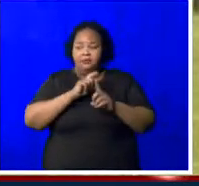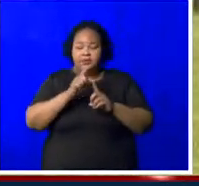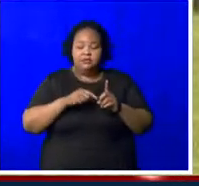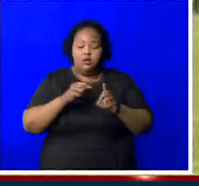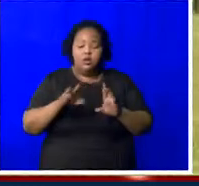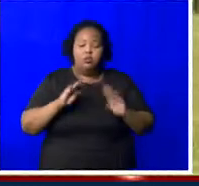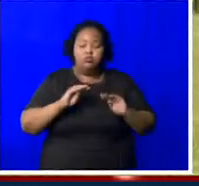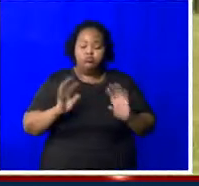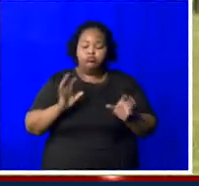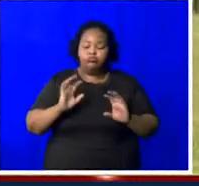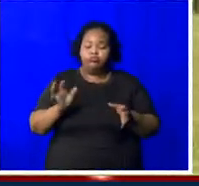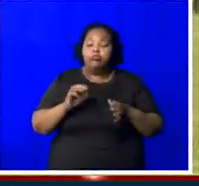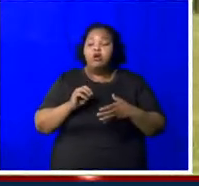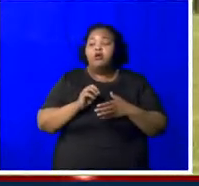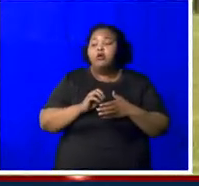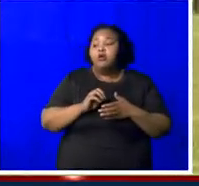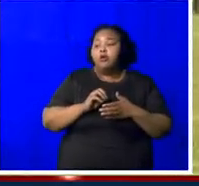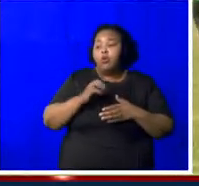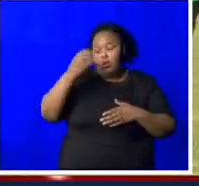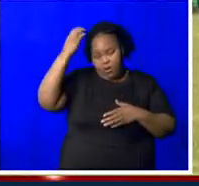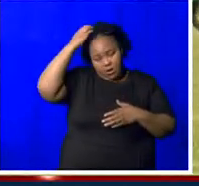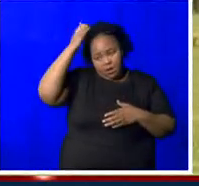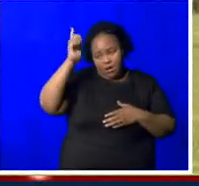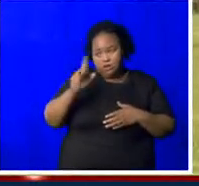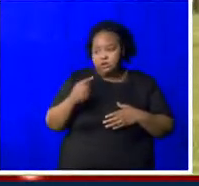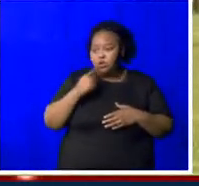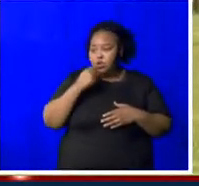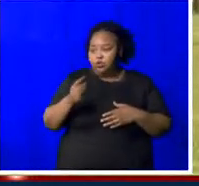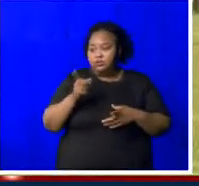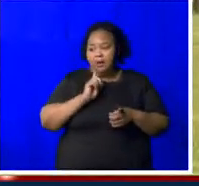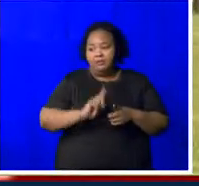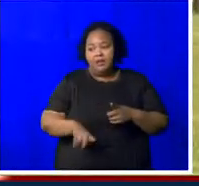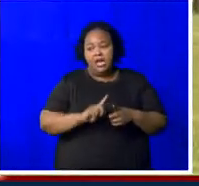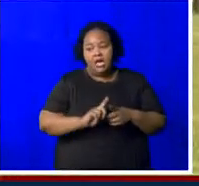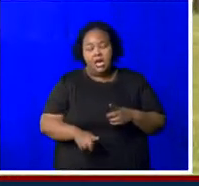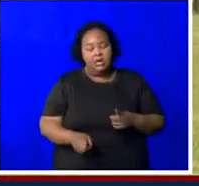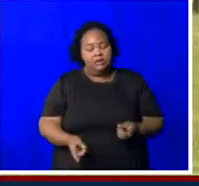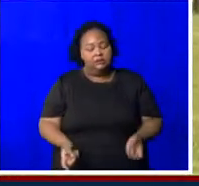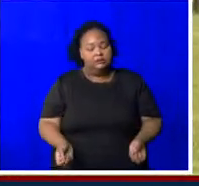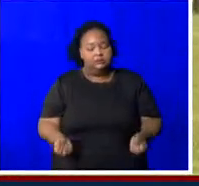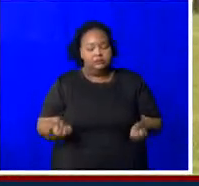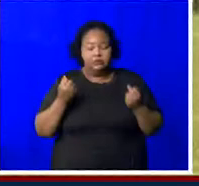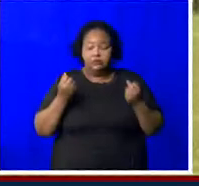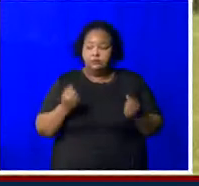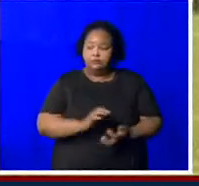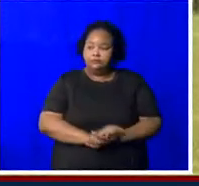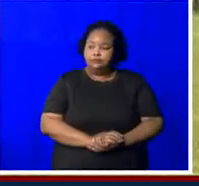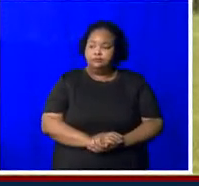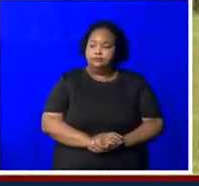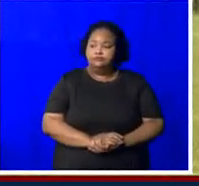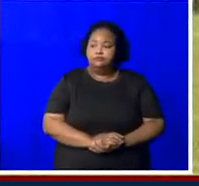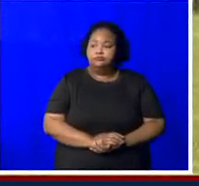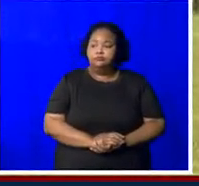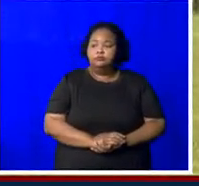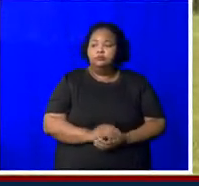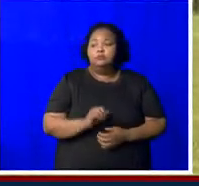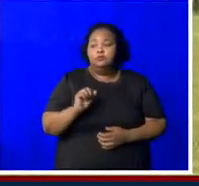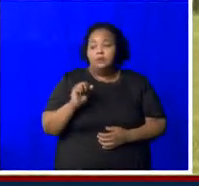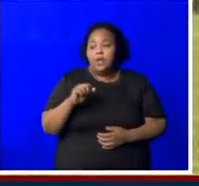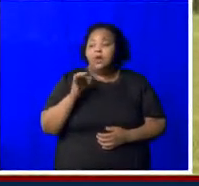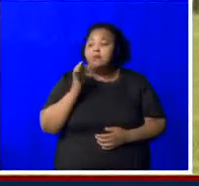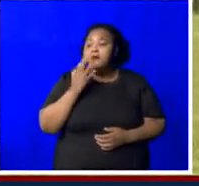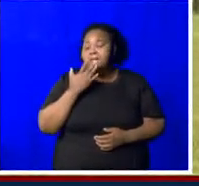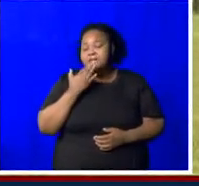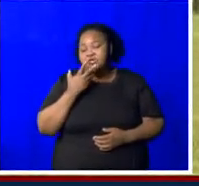For us there were a few mistakes we made. I think we tried to correct them, but very